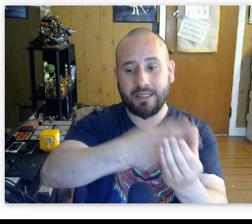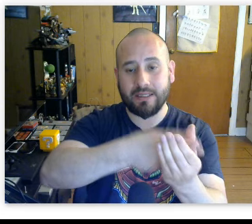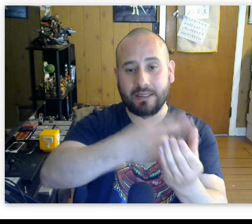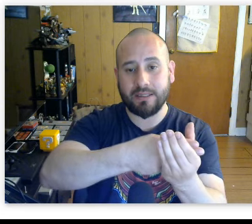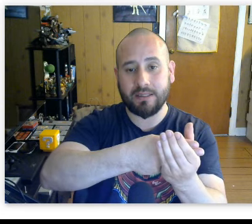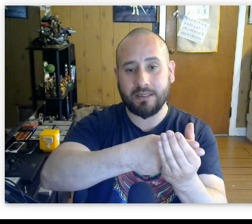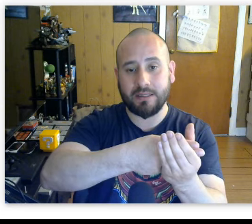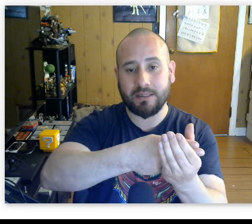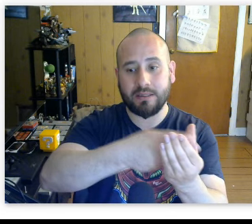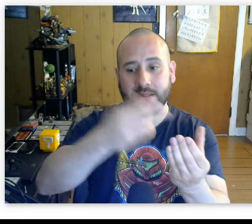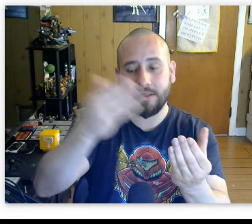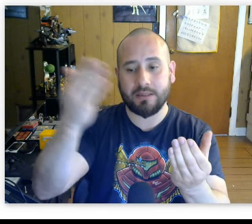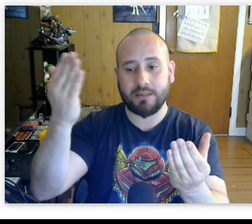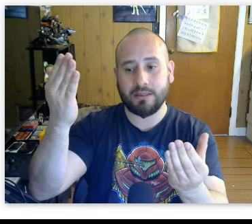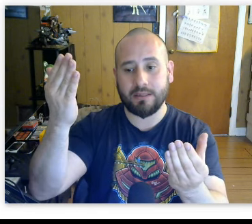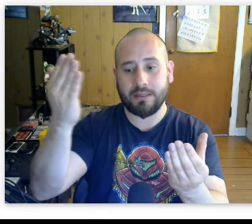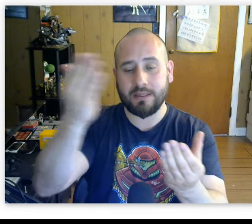sushi,